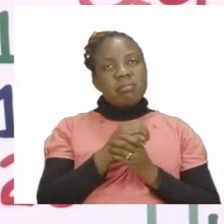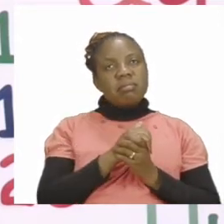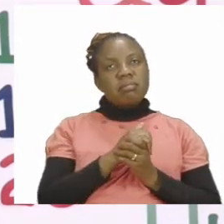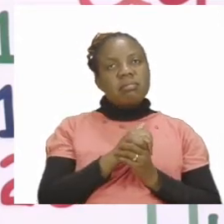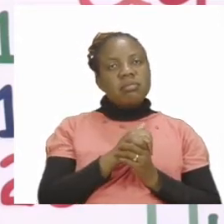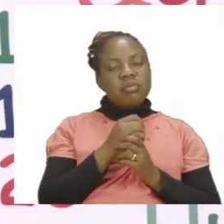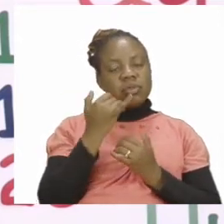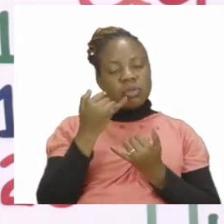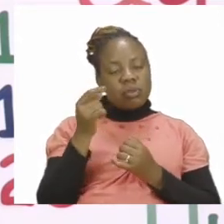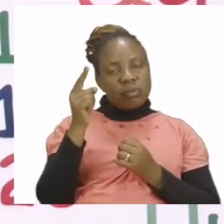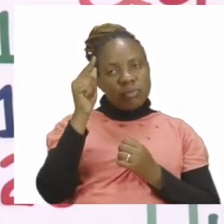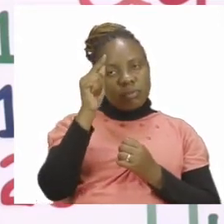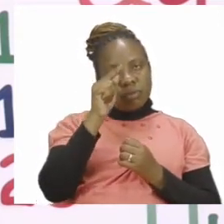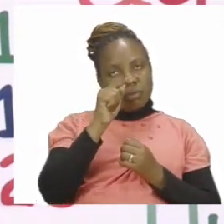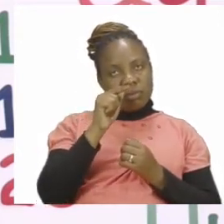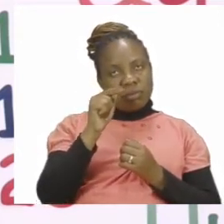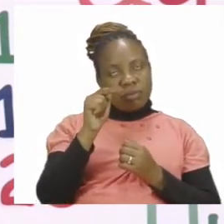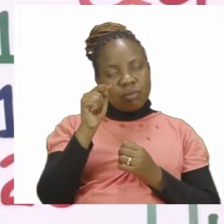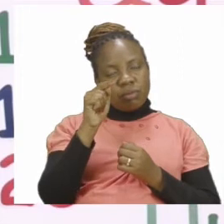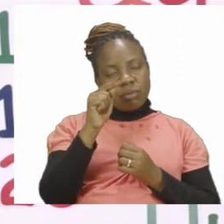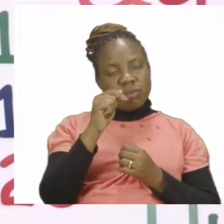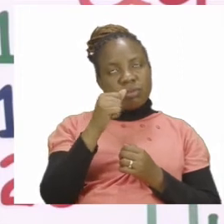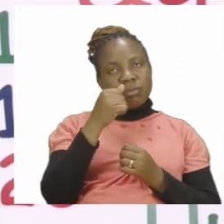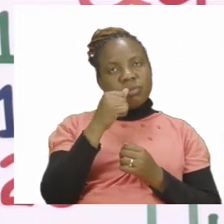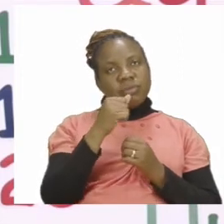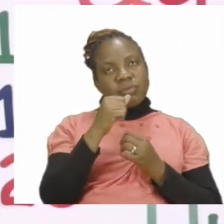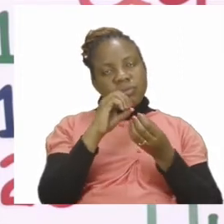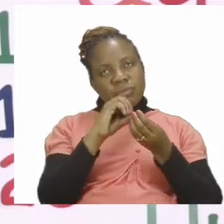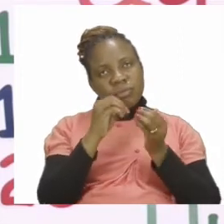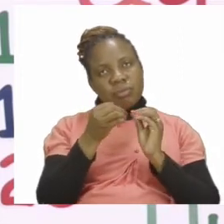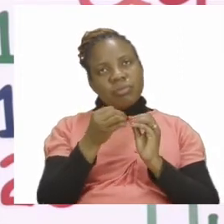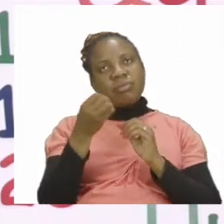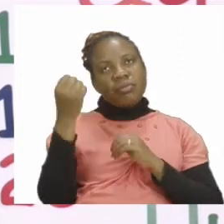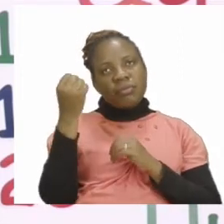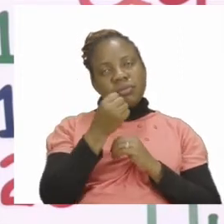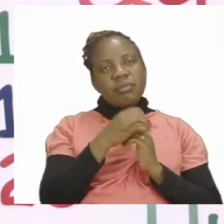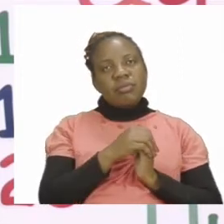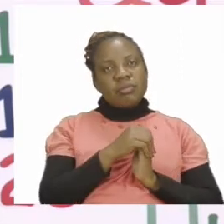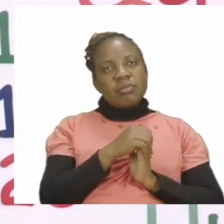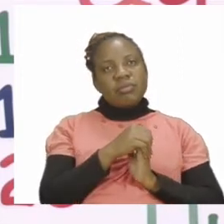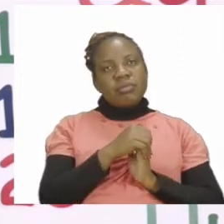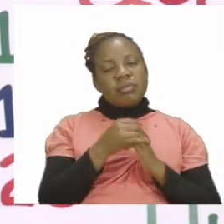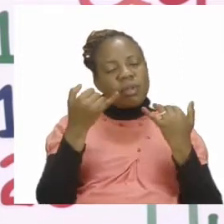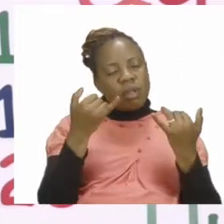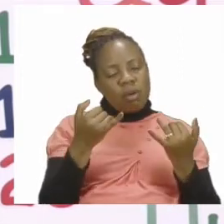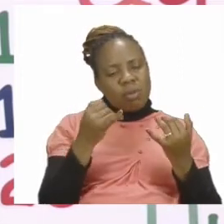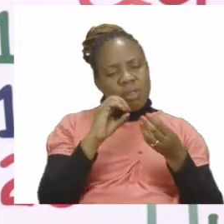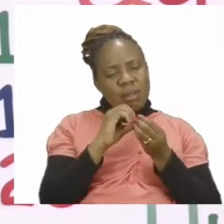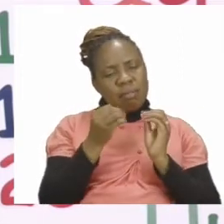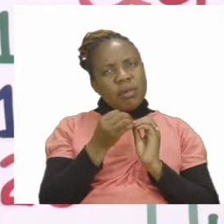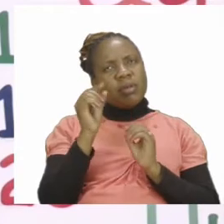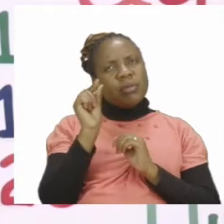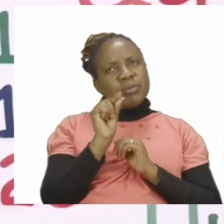and circle the biggest number. Now we have to find the smallest number. Can